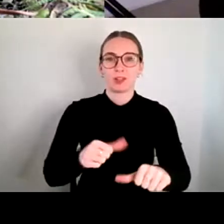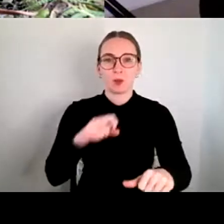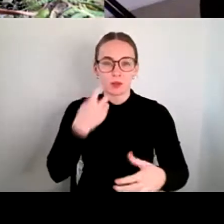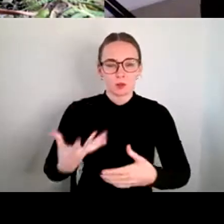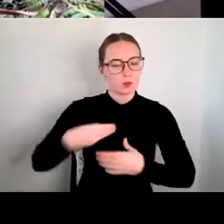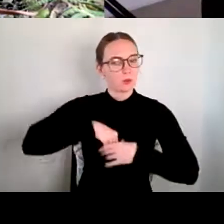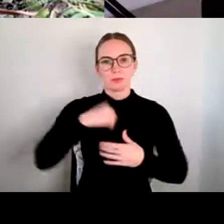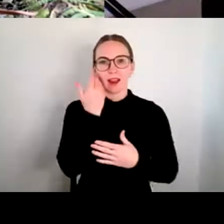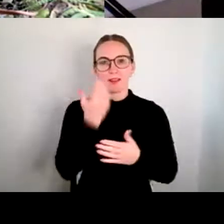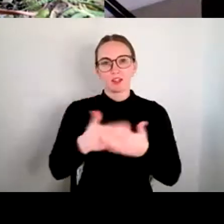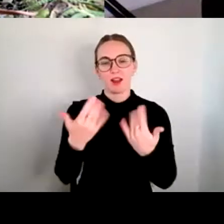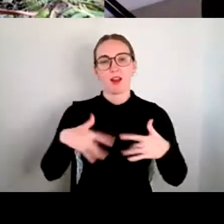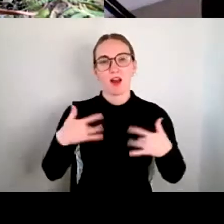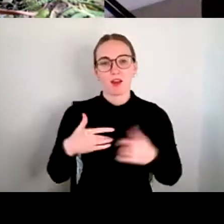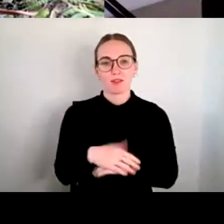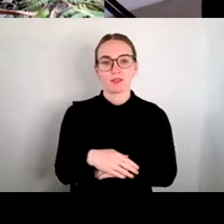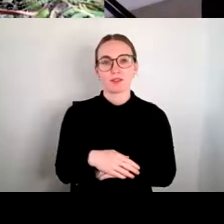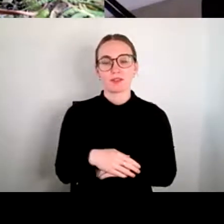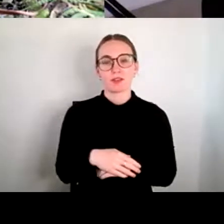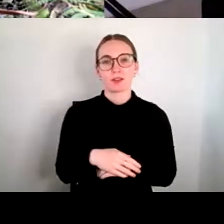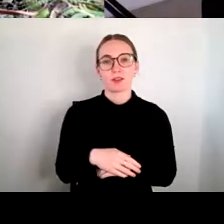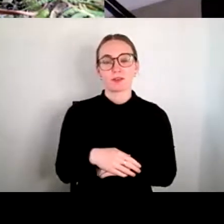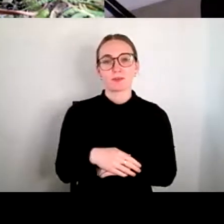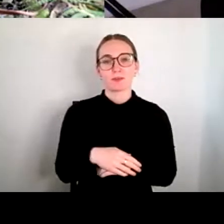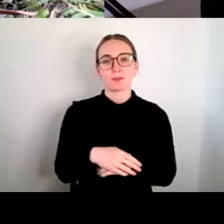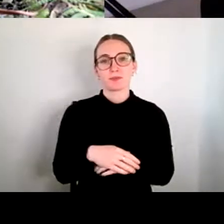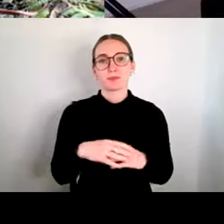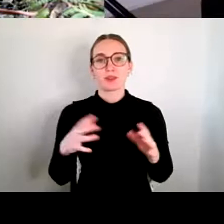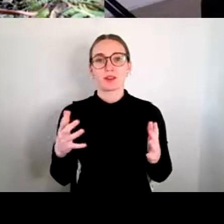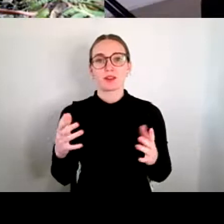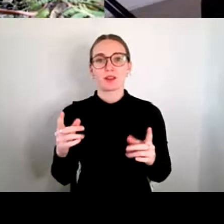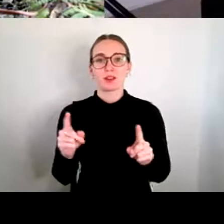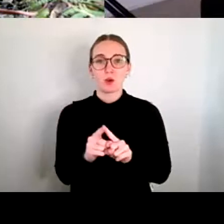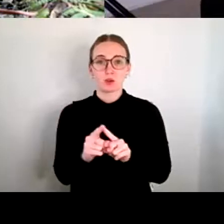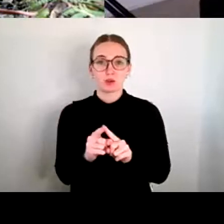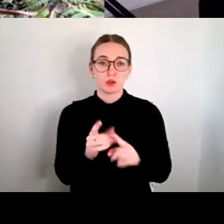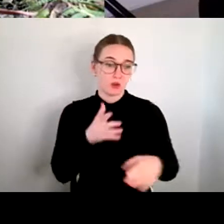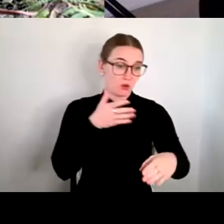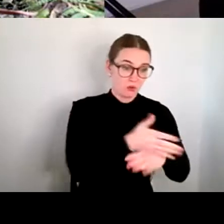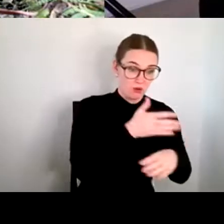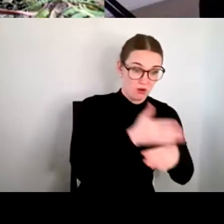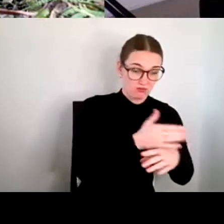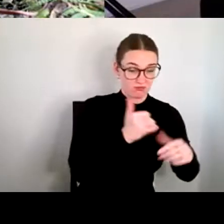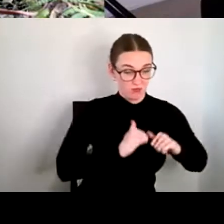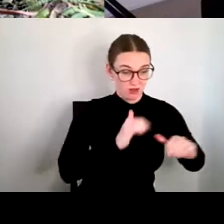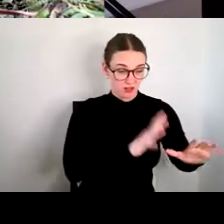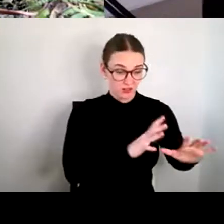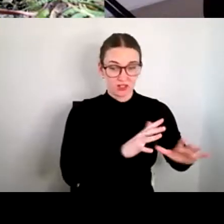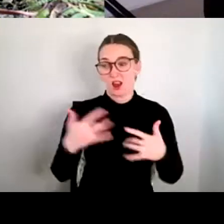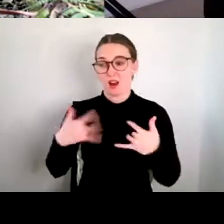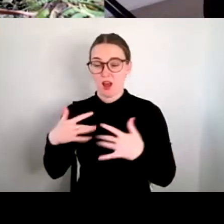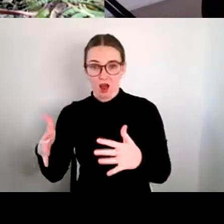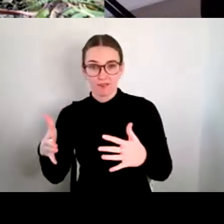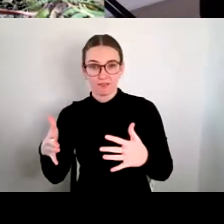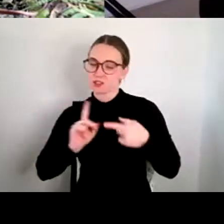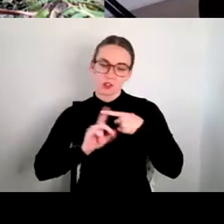good stead, and also treating practice and life as the horizon, something that is a